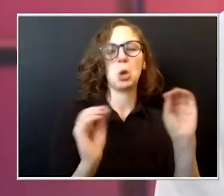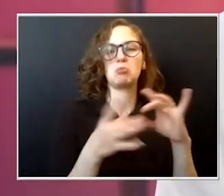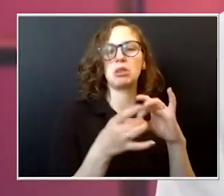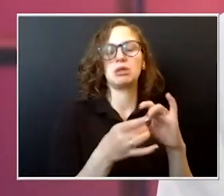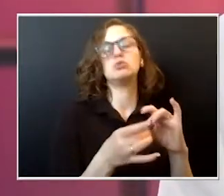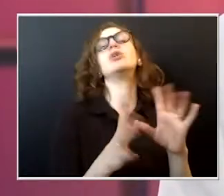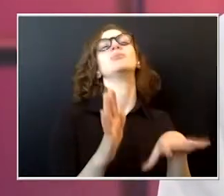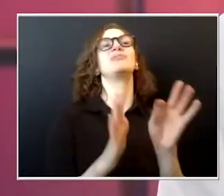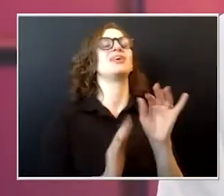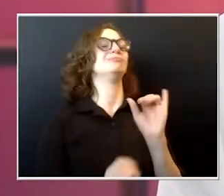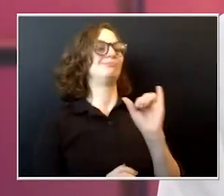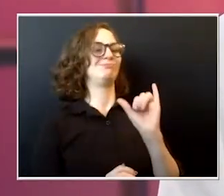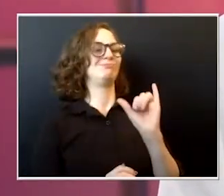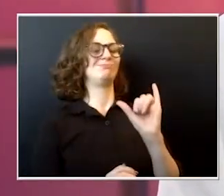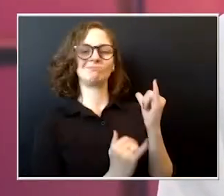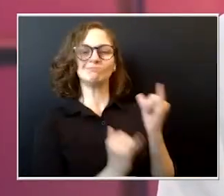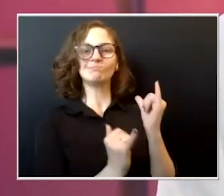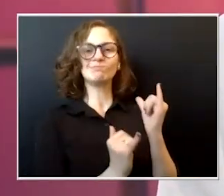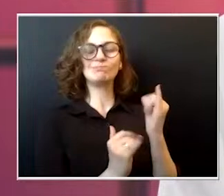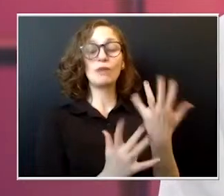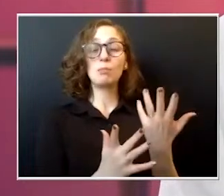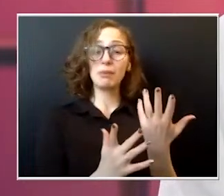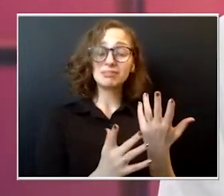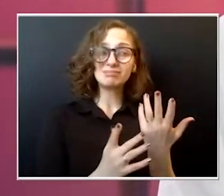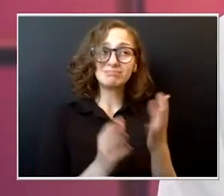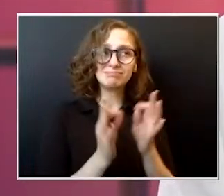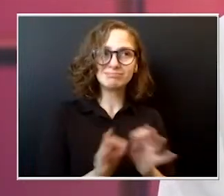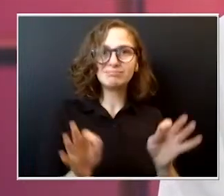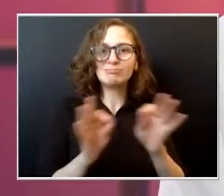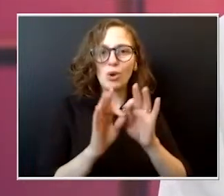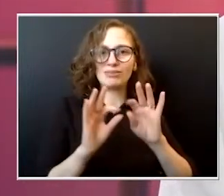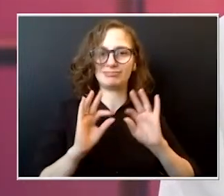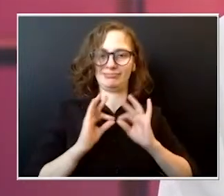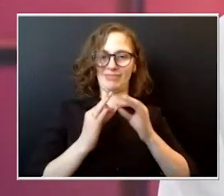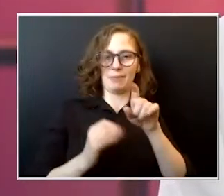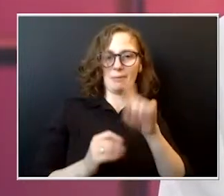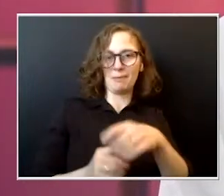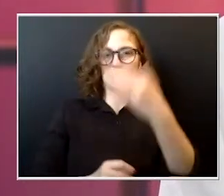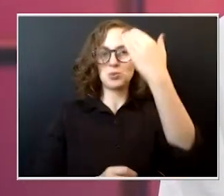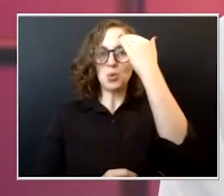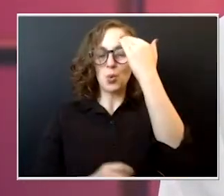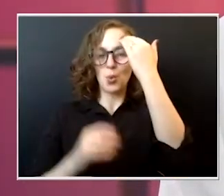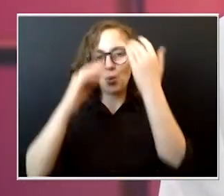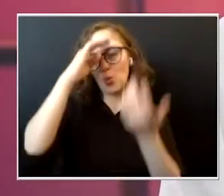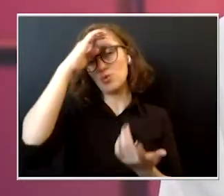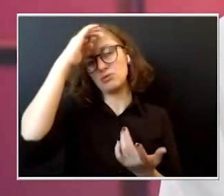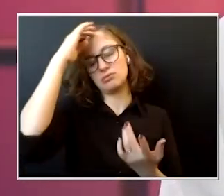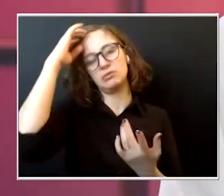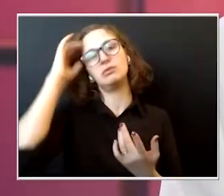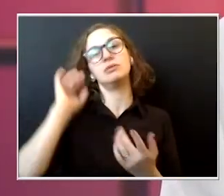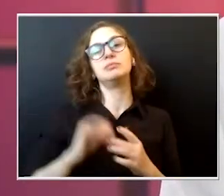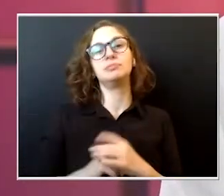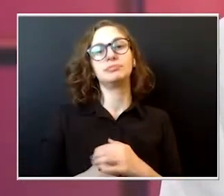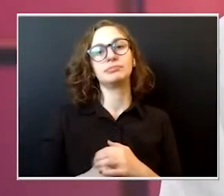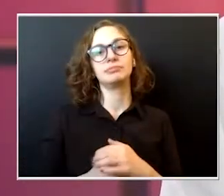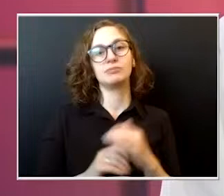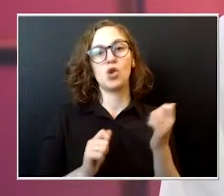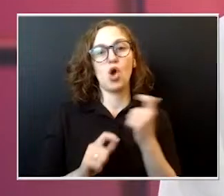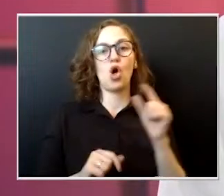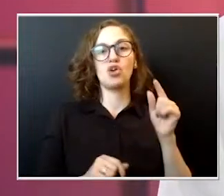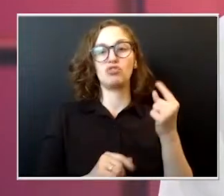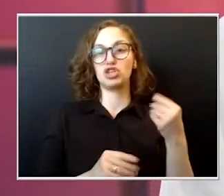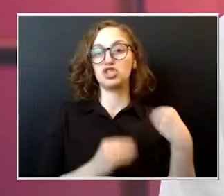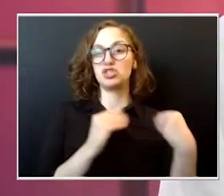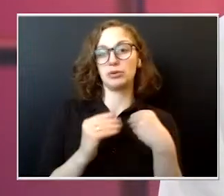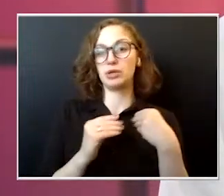You know, it is important for families to know, and it's actually indicated for all family members, first generation family members, to get tested.